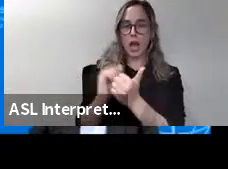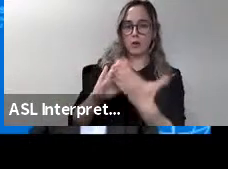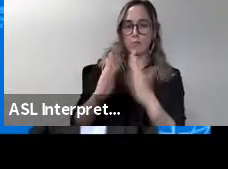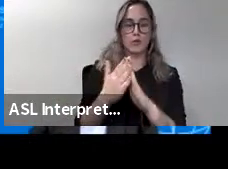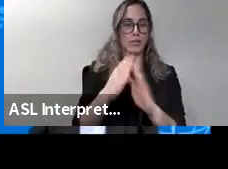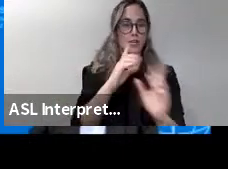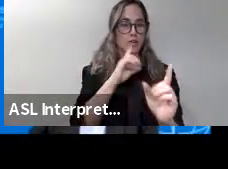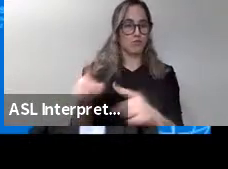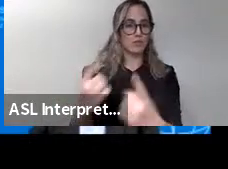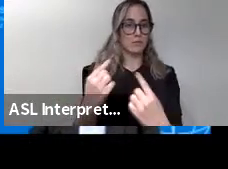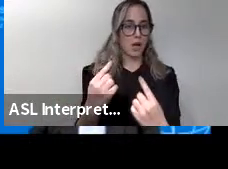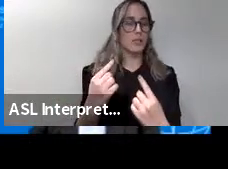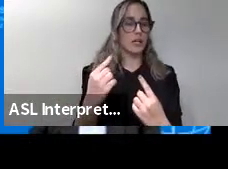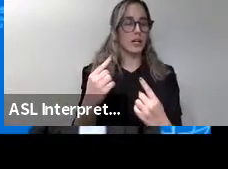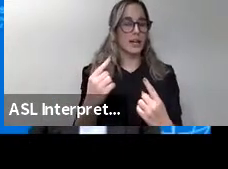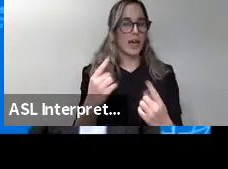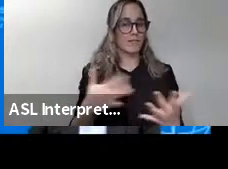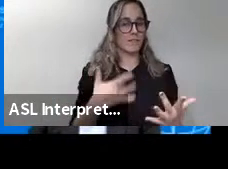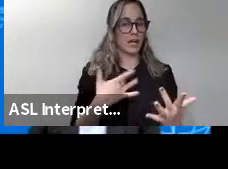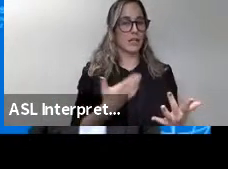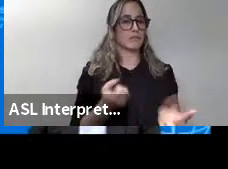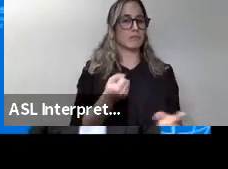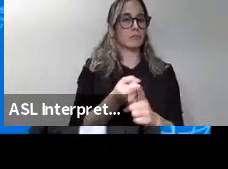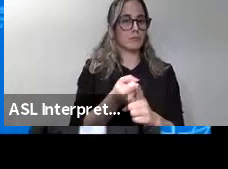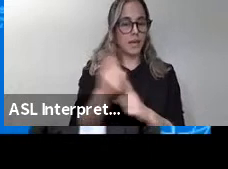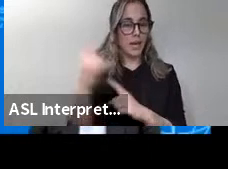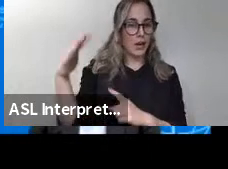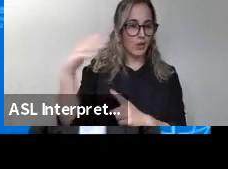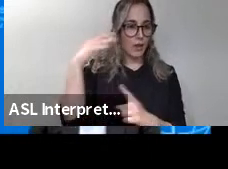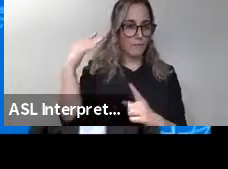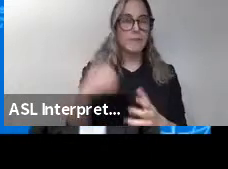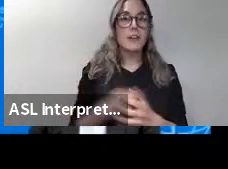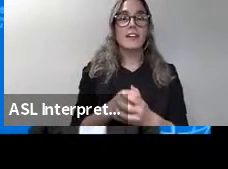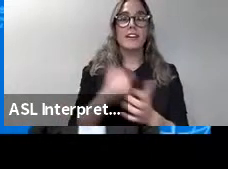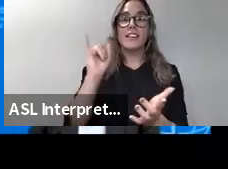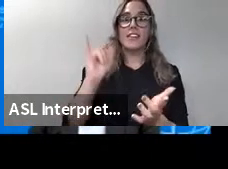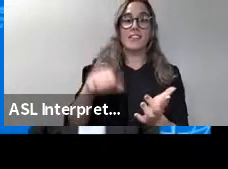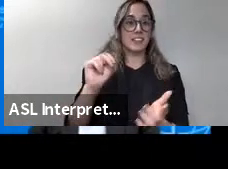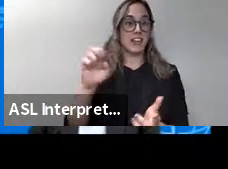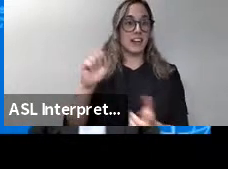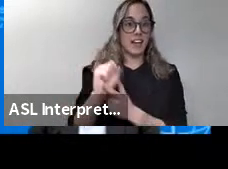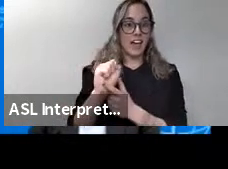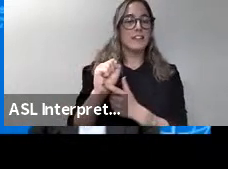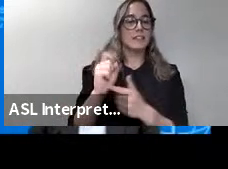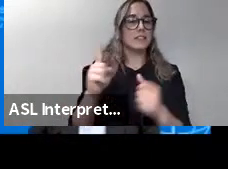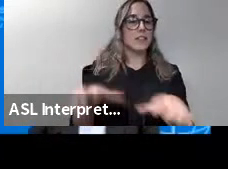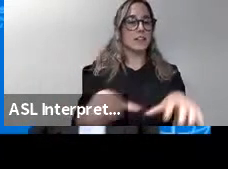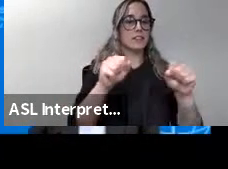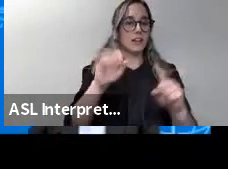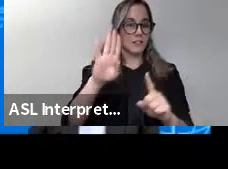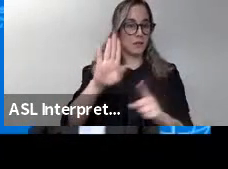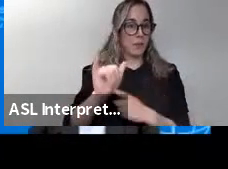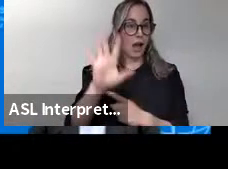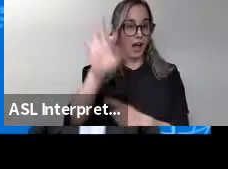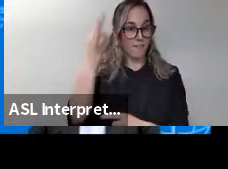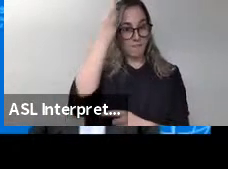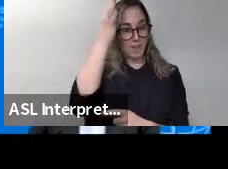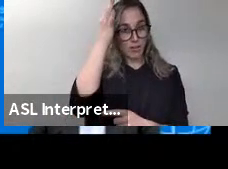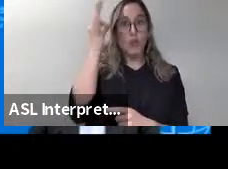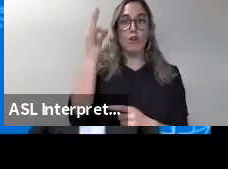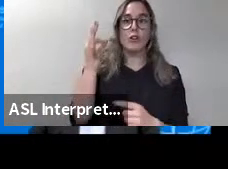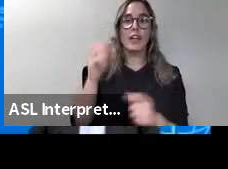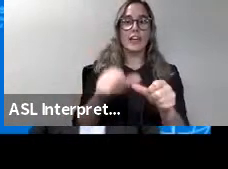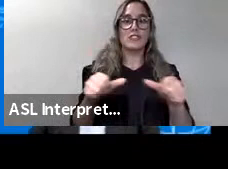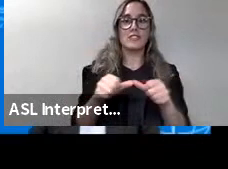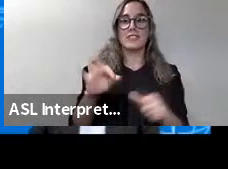to aircraft noise. The survey is the first noise annoyance survey conducted by a U.S. federal agency since the FICON, the Federal